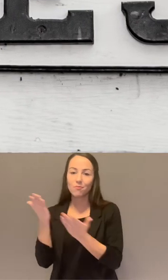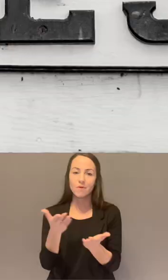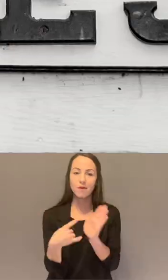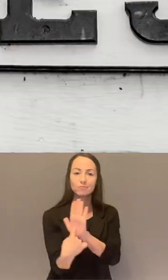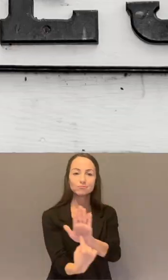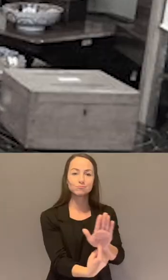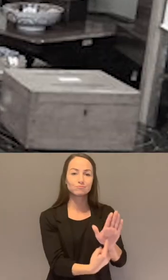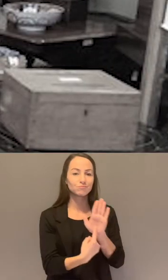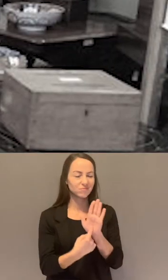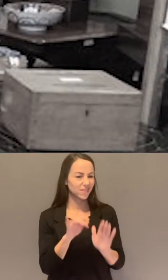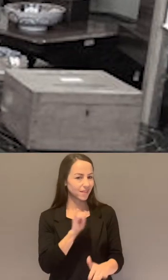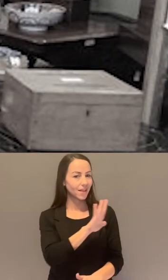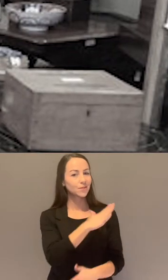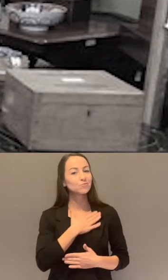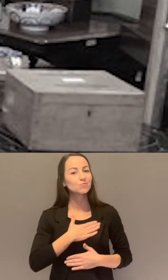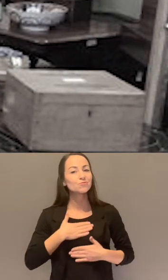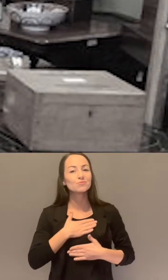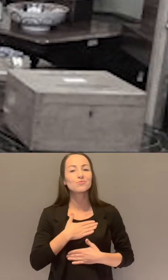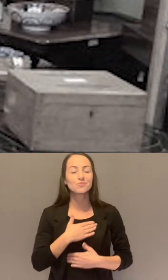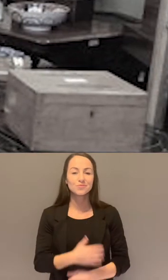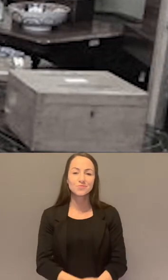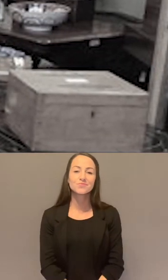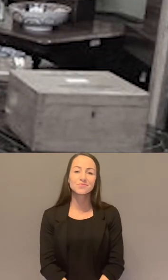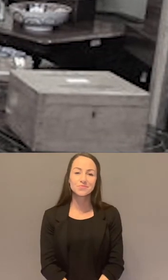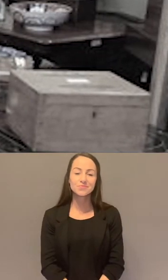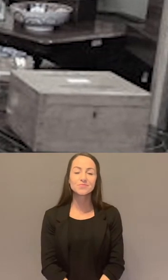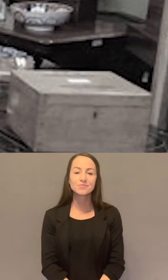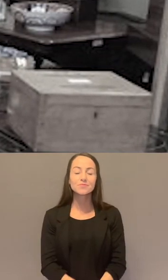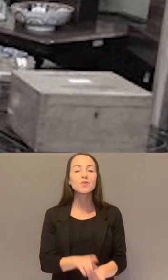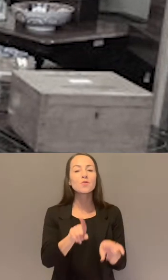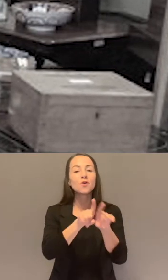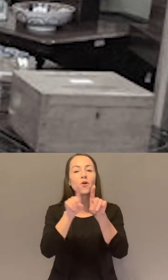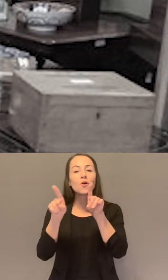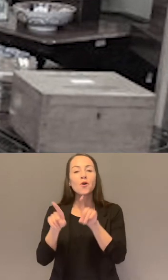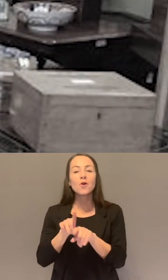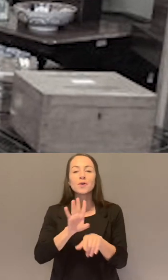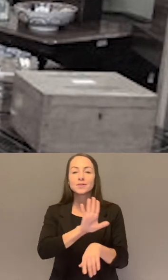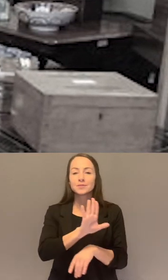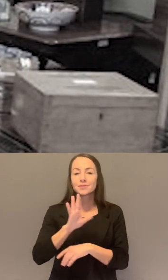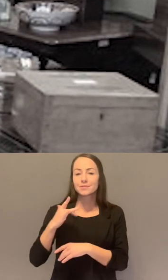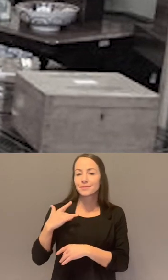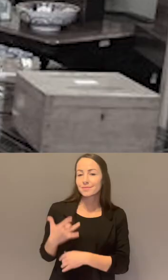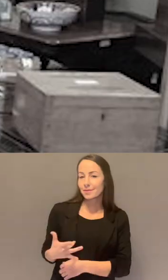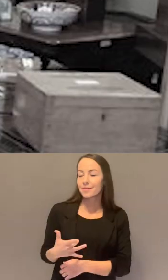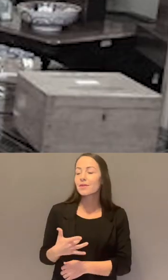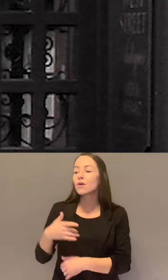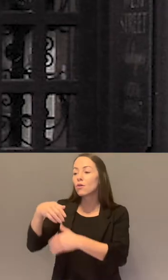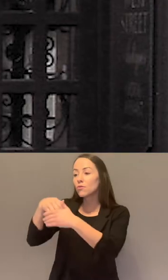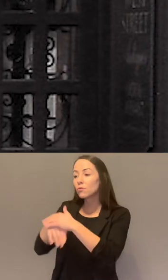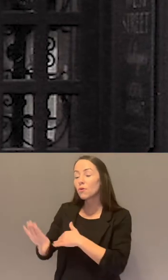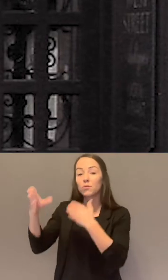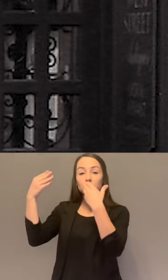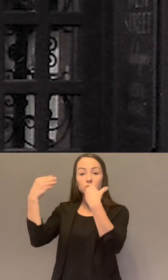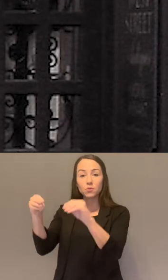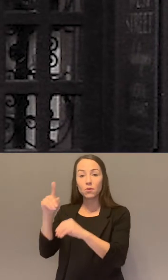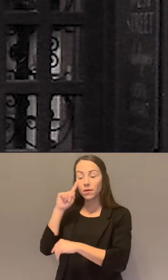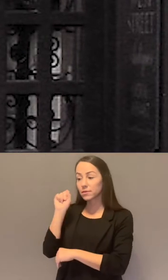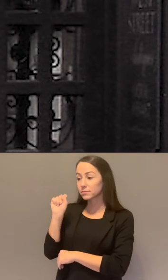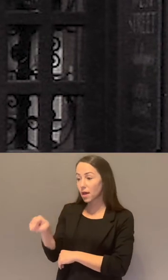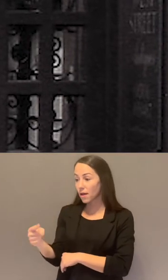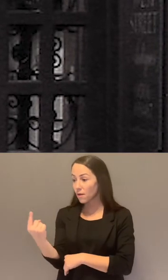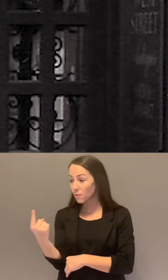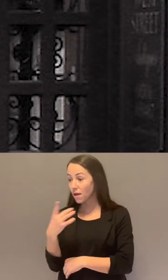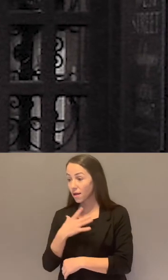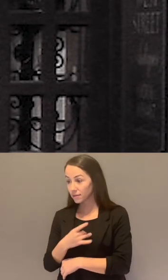something to bring back because he liked it so much. He also had a penchant for purchasing